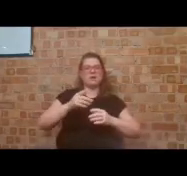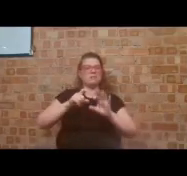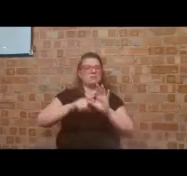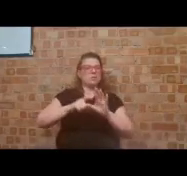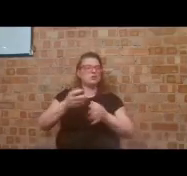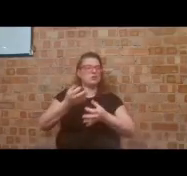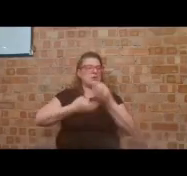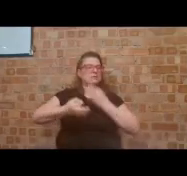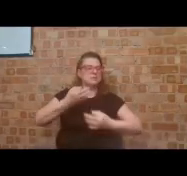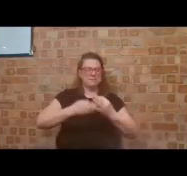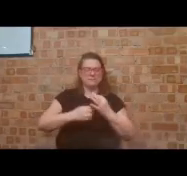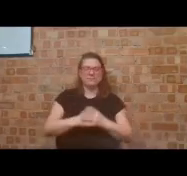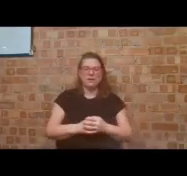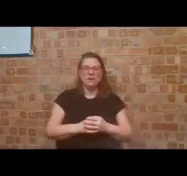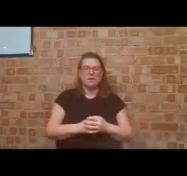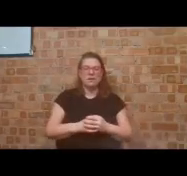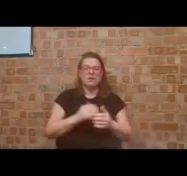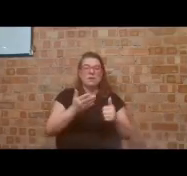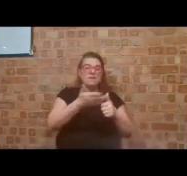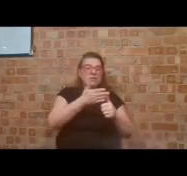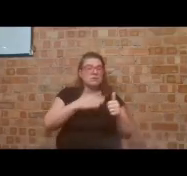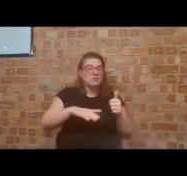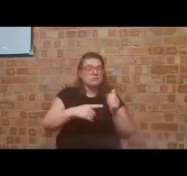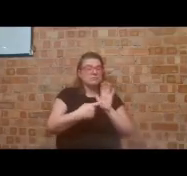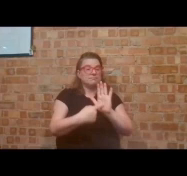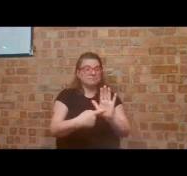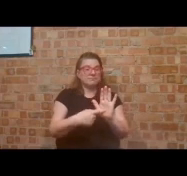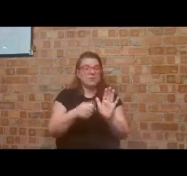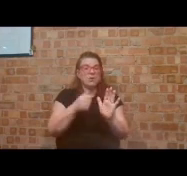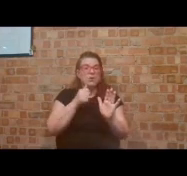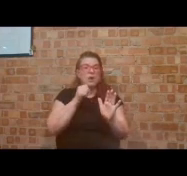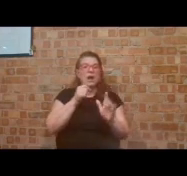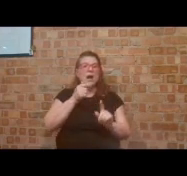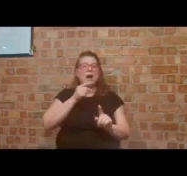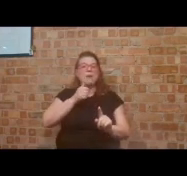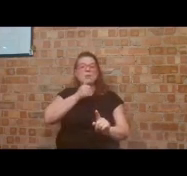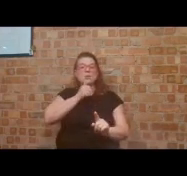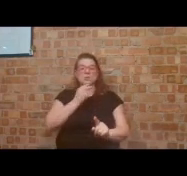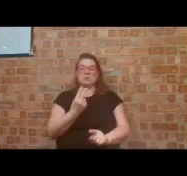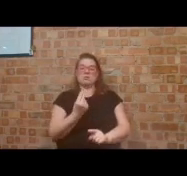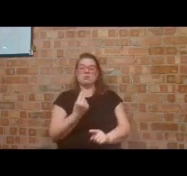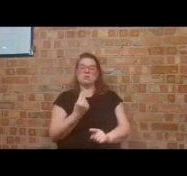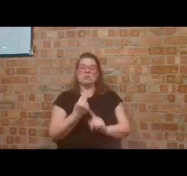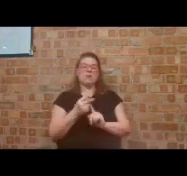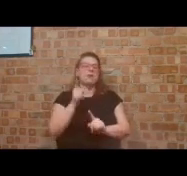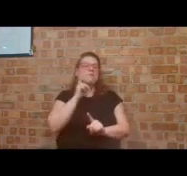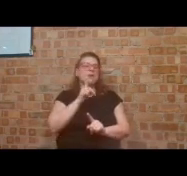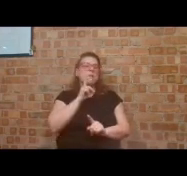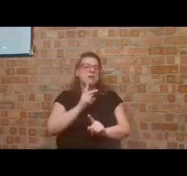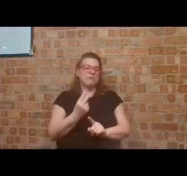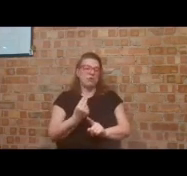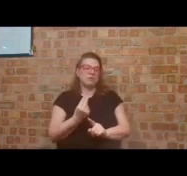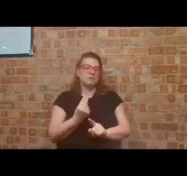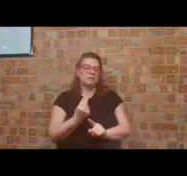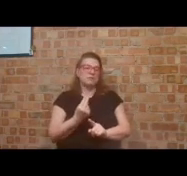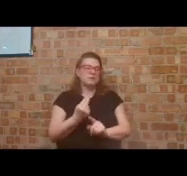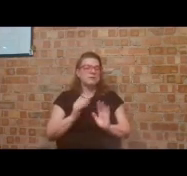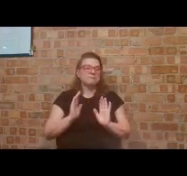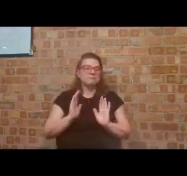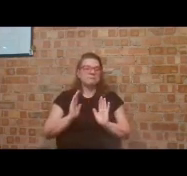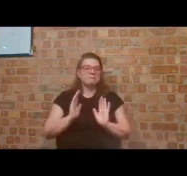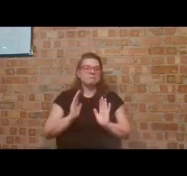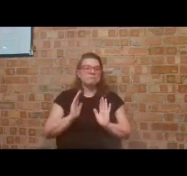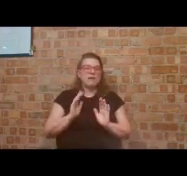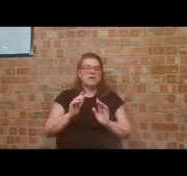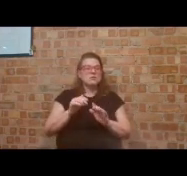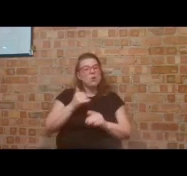is you'll notice that I'm using a female voice on this phone. This is not the voice that